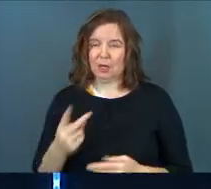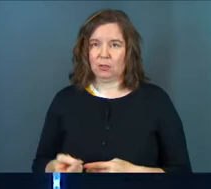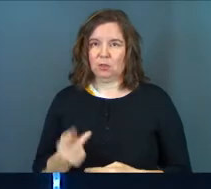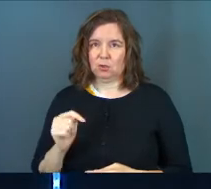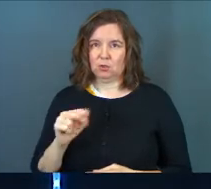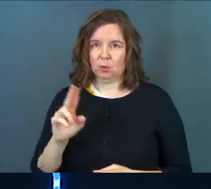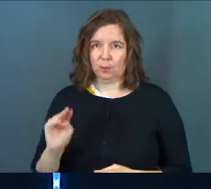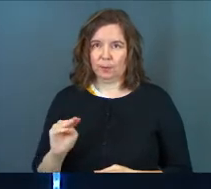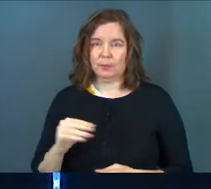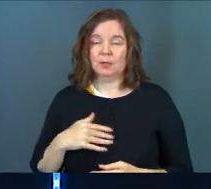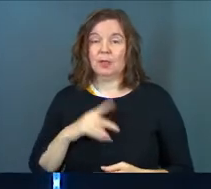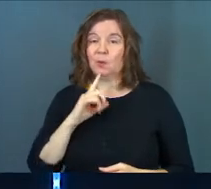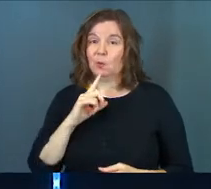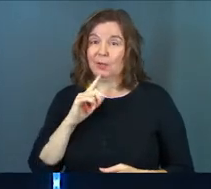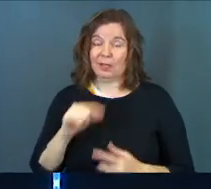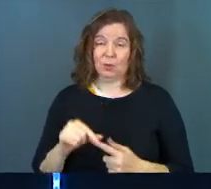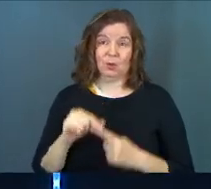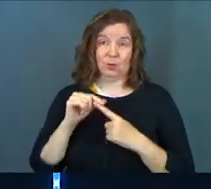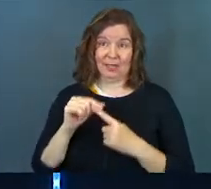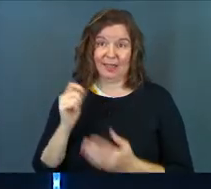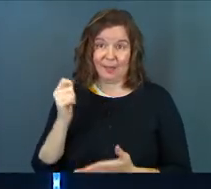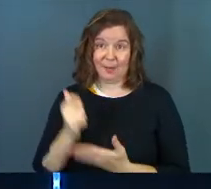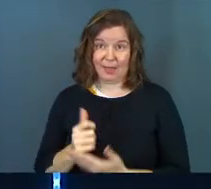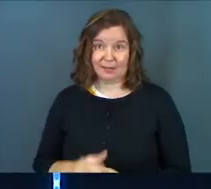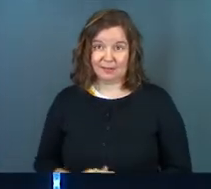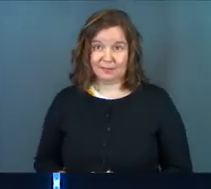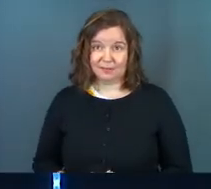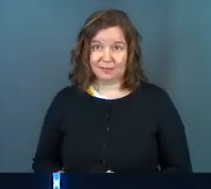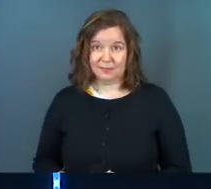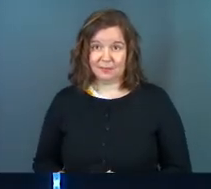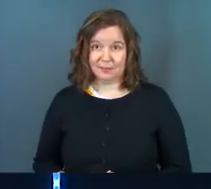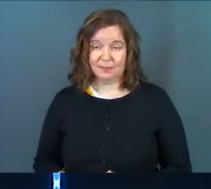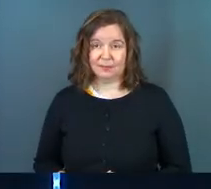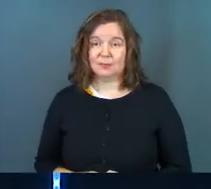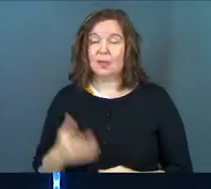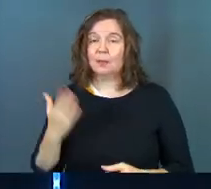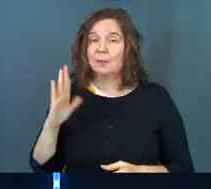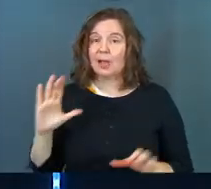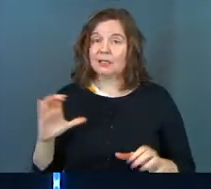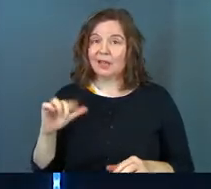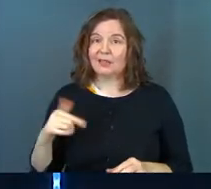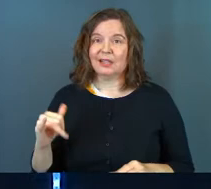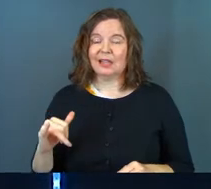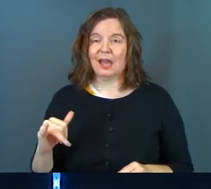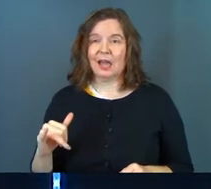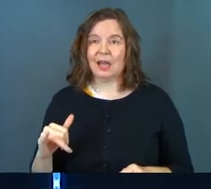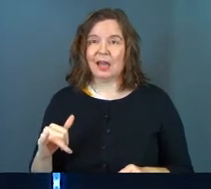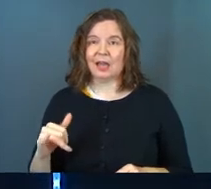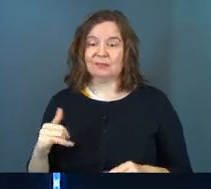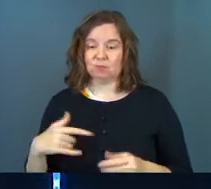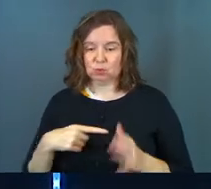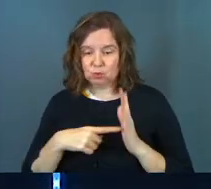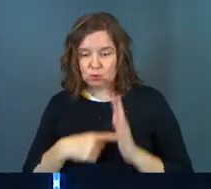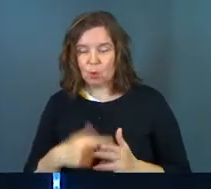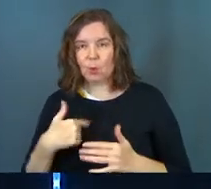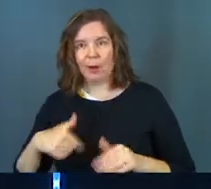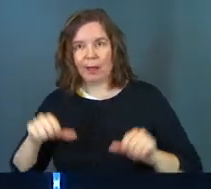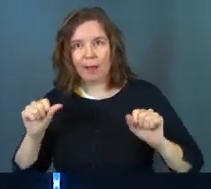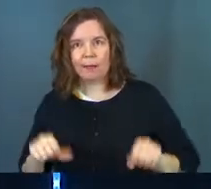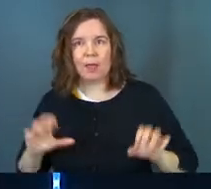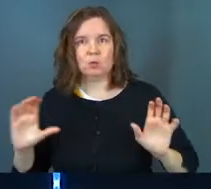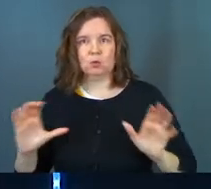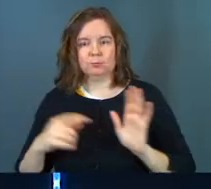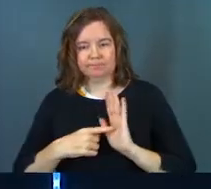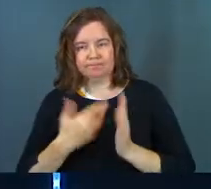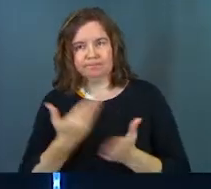in the tomb. Super, super unique. Amen. But God does this like a down payment to show what I am